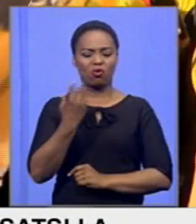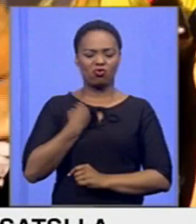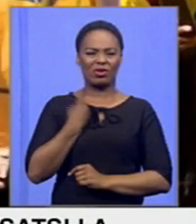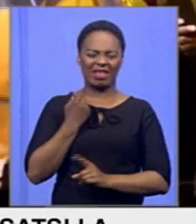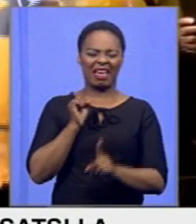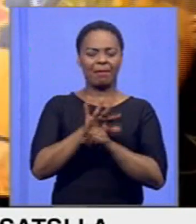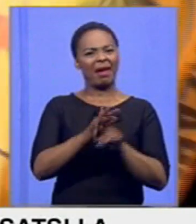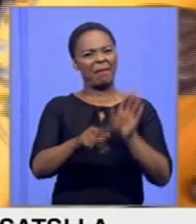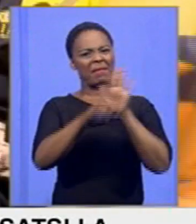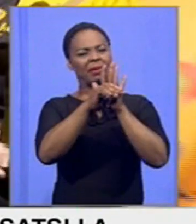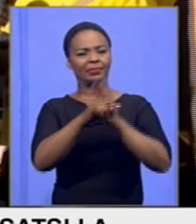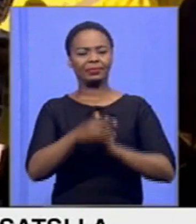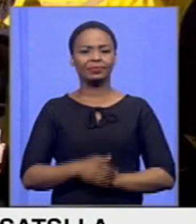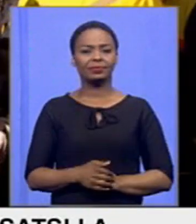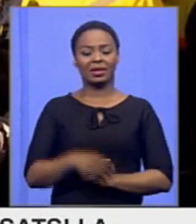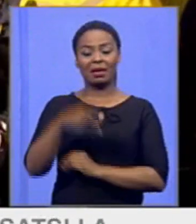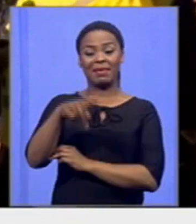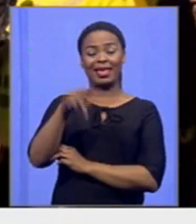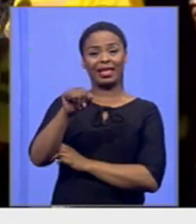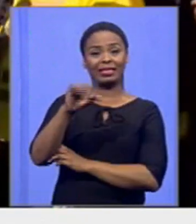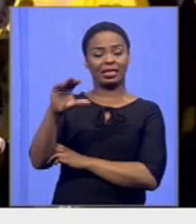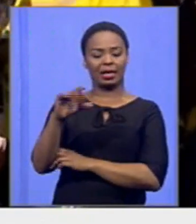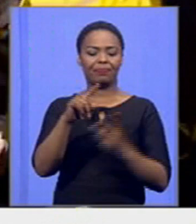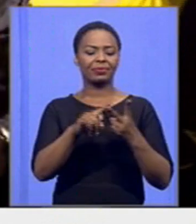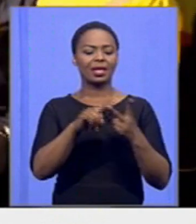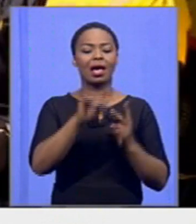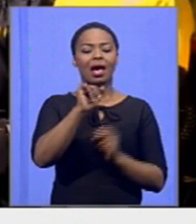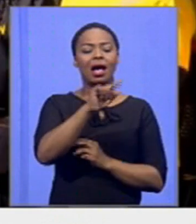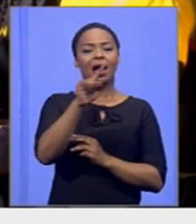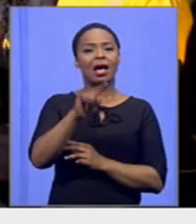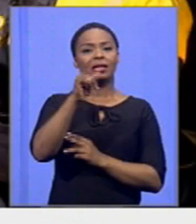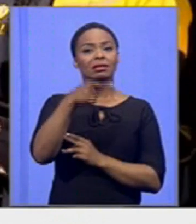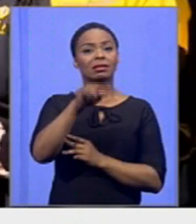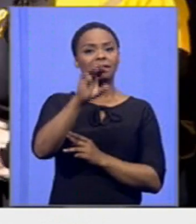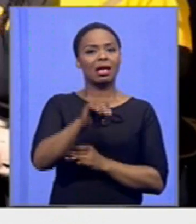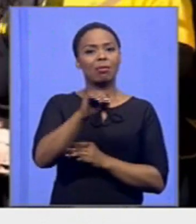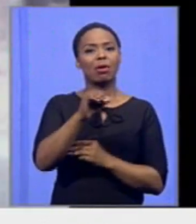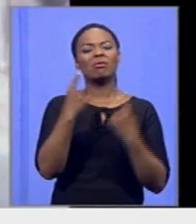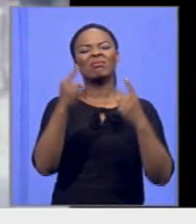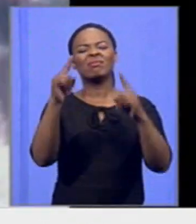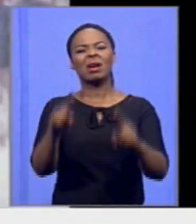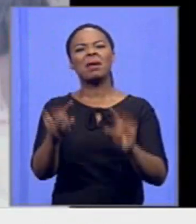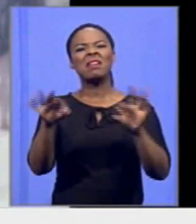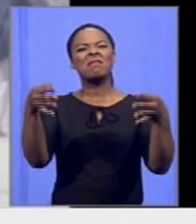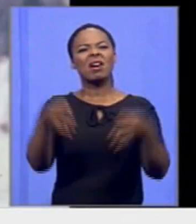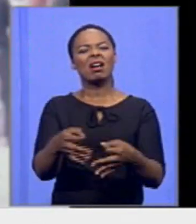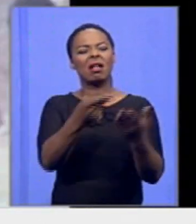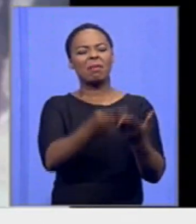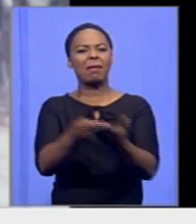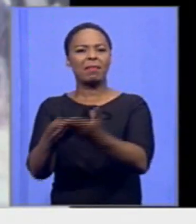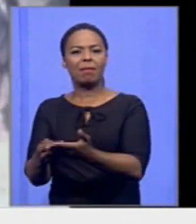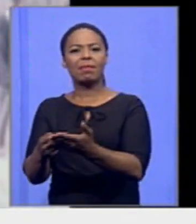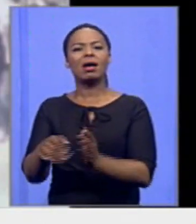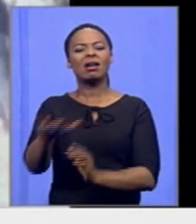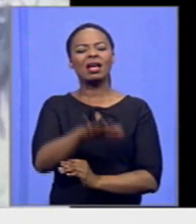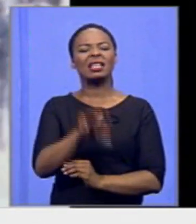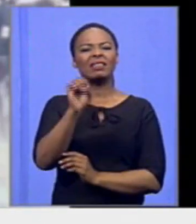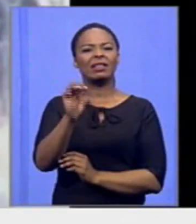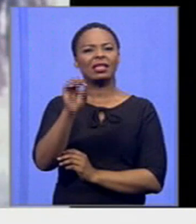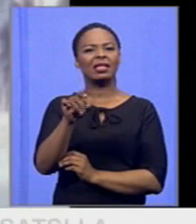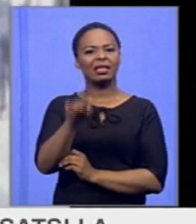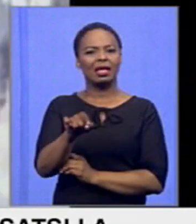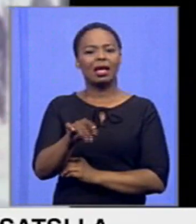ho leleng baetapele ba PAC le AZAPO ba etetse bahale ba selemo sa 1976 Soweto mo ba